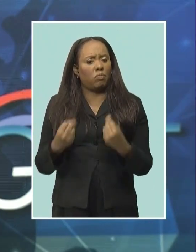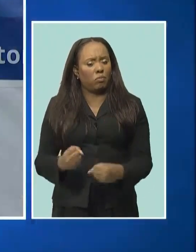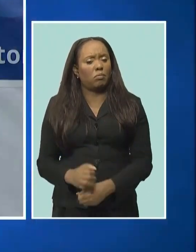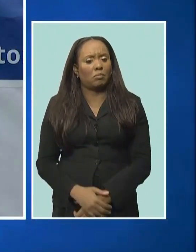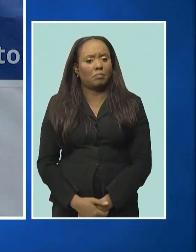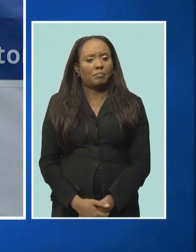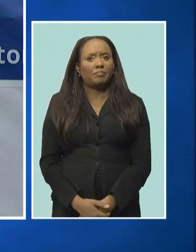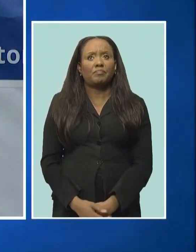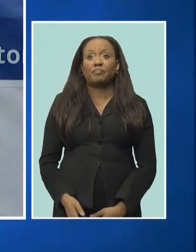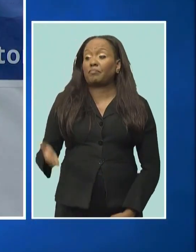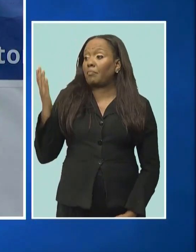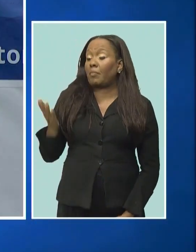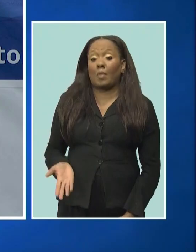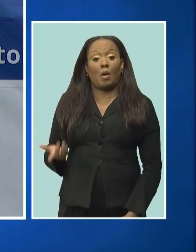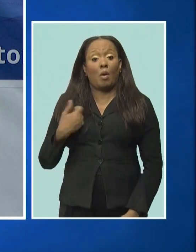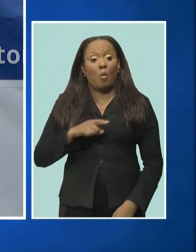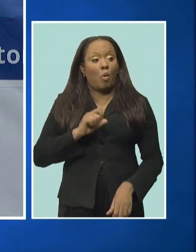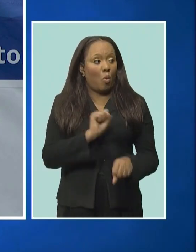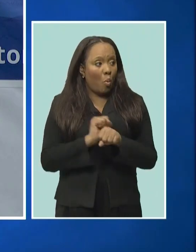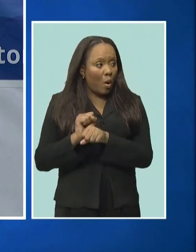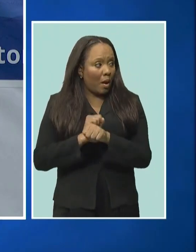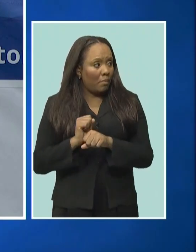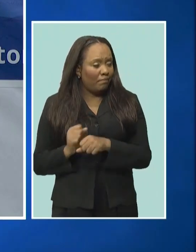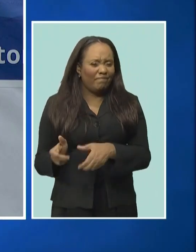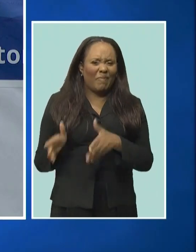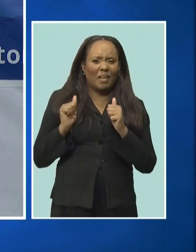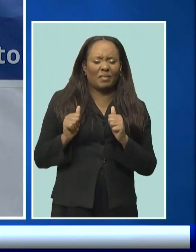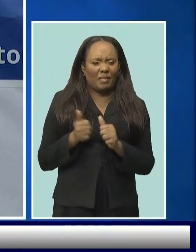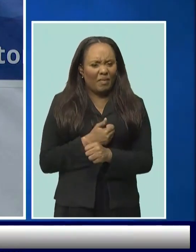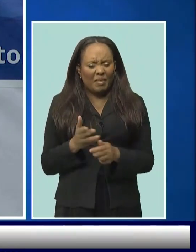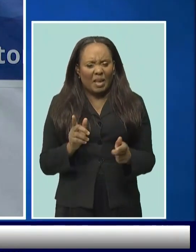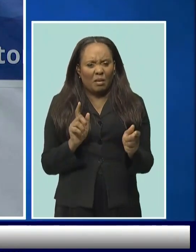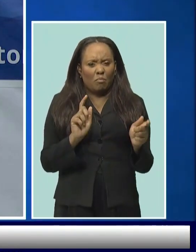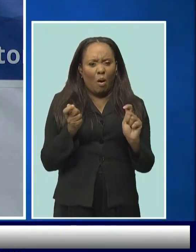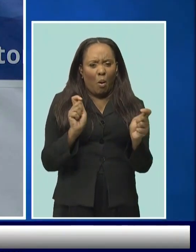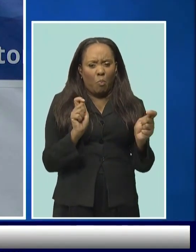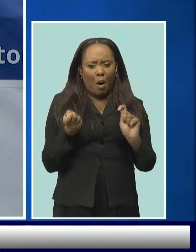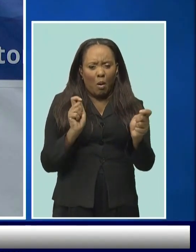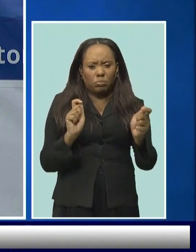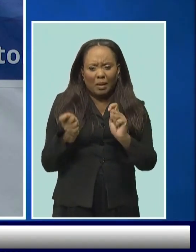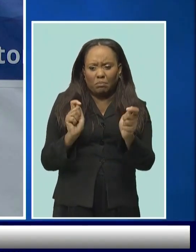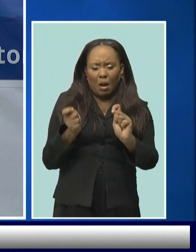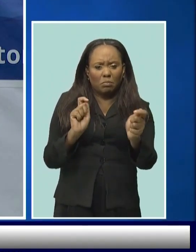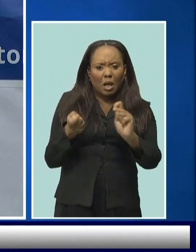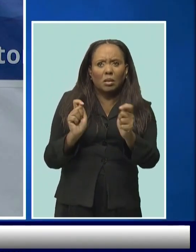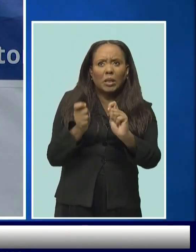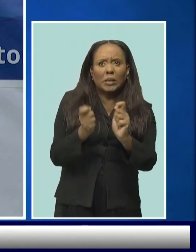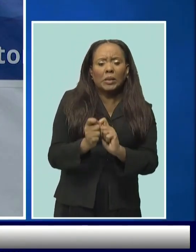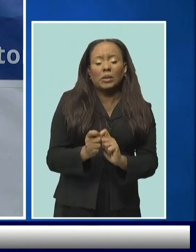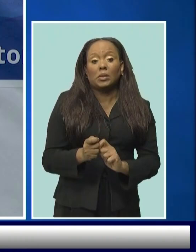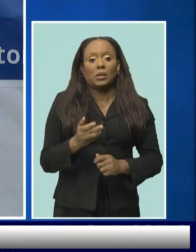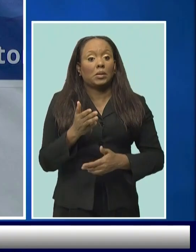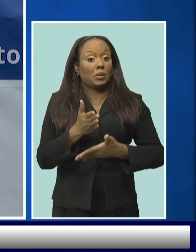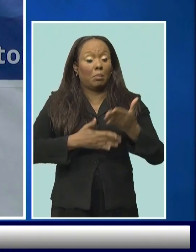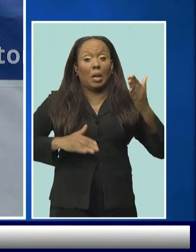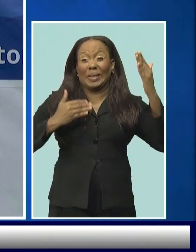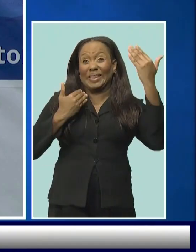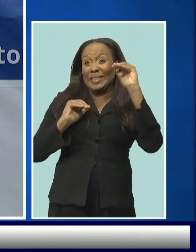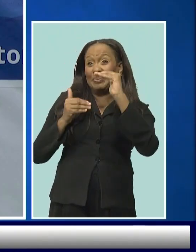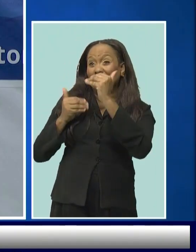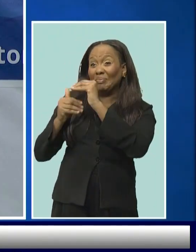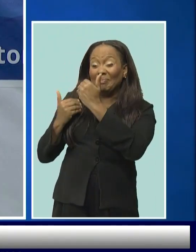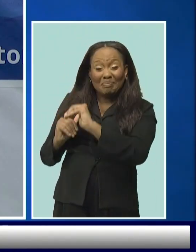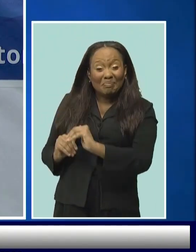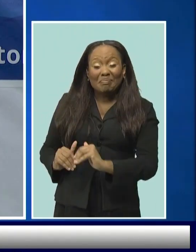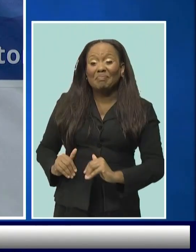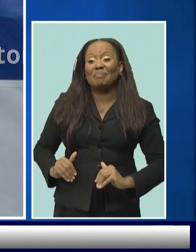We're in a fast-paced era where many things are fast changing. Even though some limitations may prevent us from